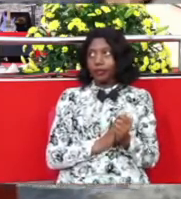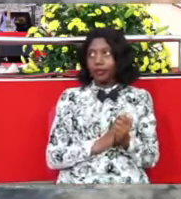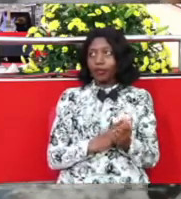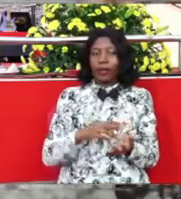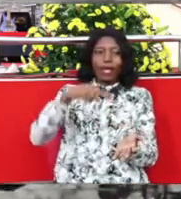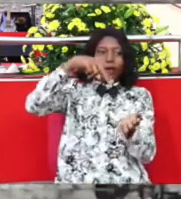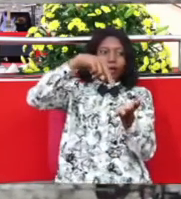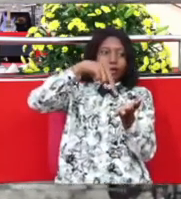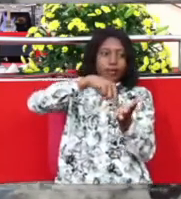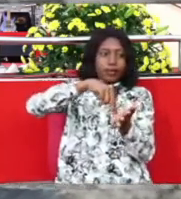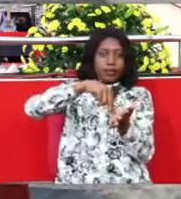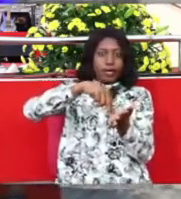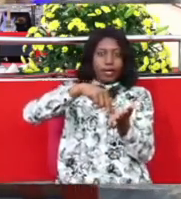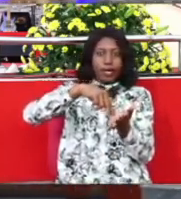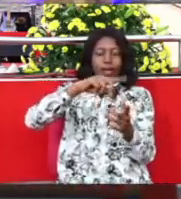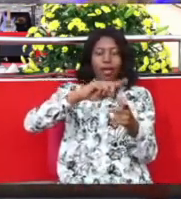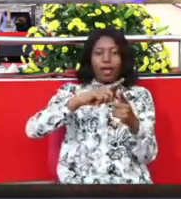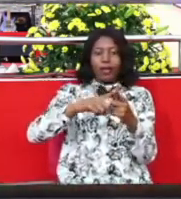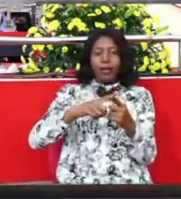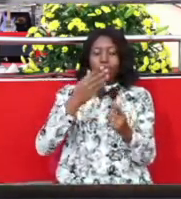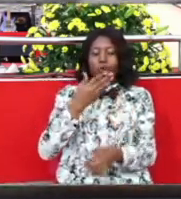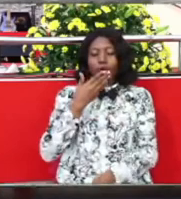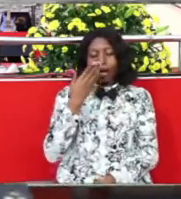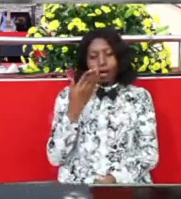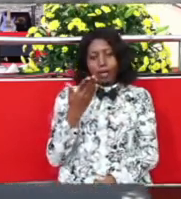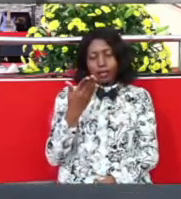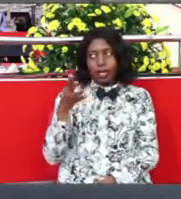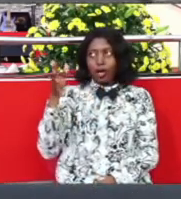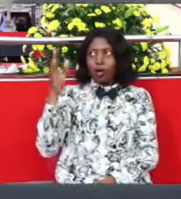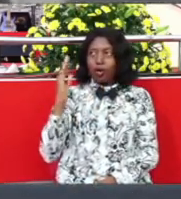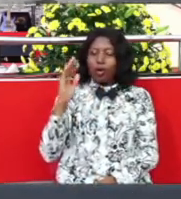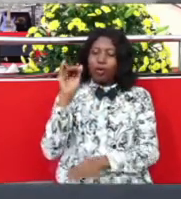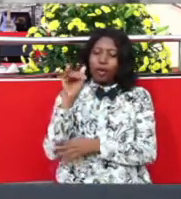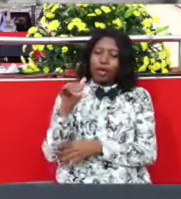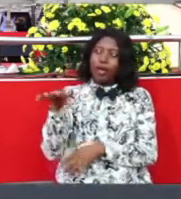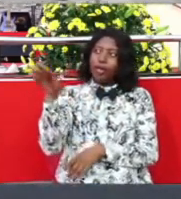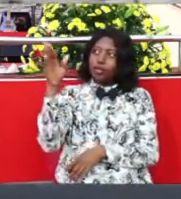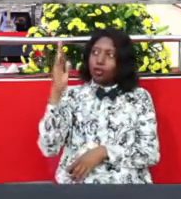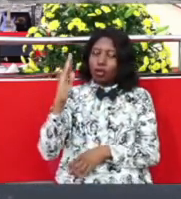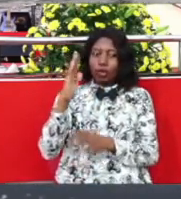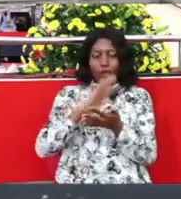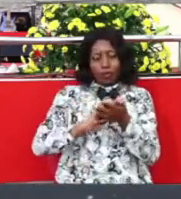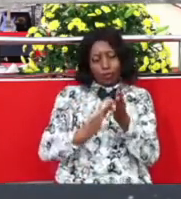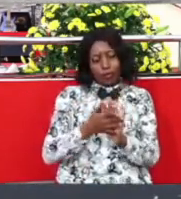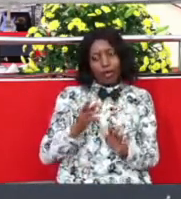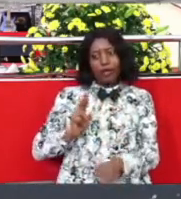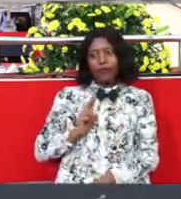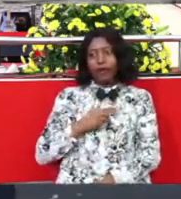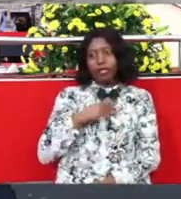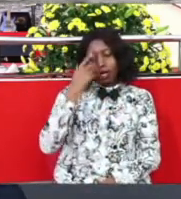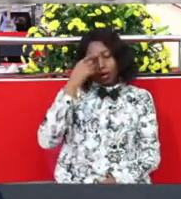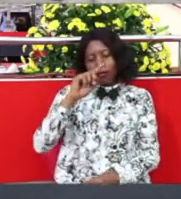and respond to this word and ask God, God, deal with me. Mungu kaweze kunishughulikia tumwambie. Forgive me for the times I've not made you